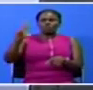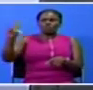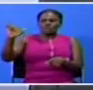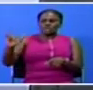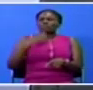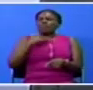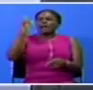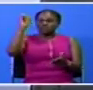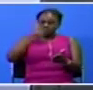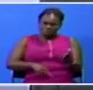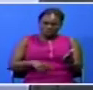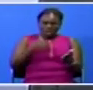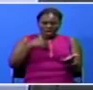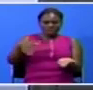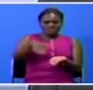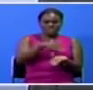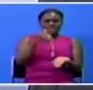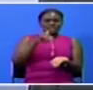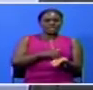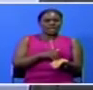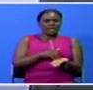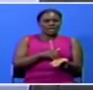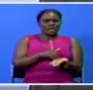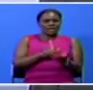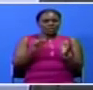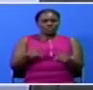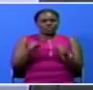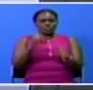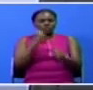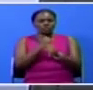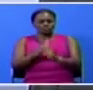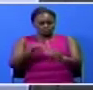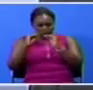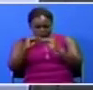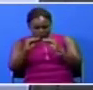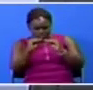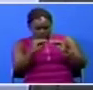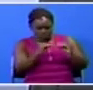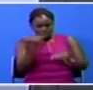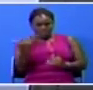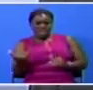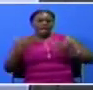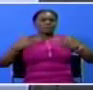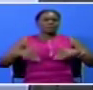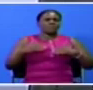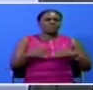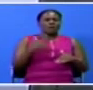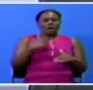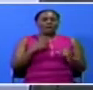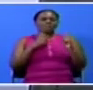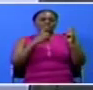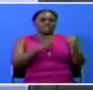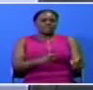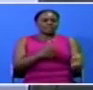to have a centre, a theatre, where we can carry out training of young people who have a talent